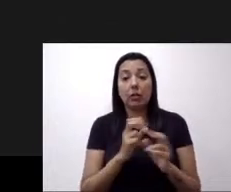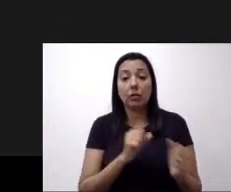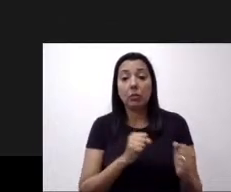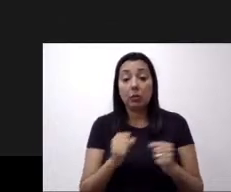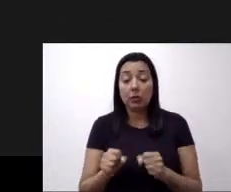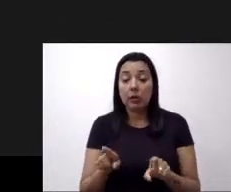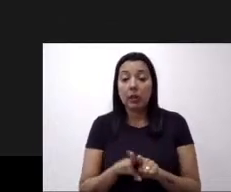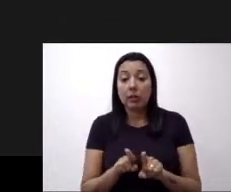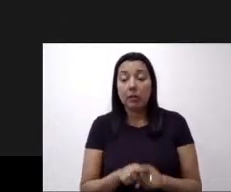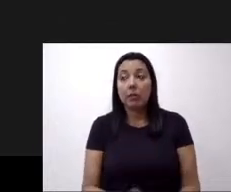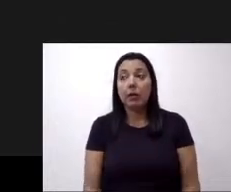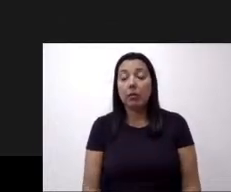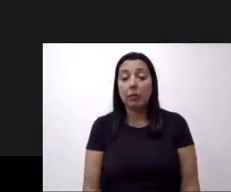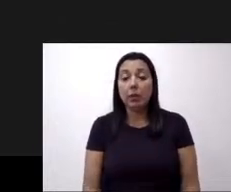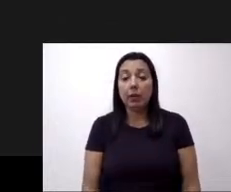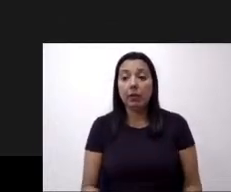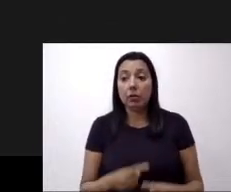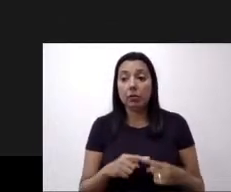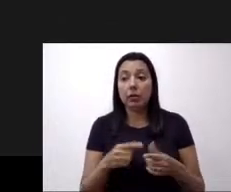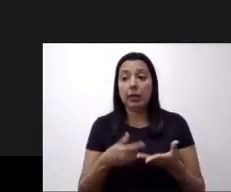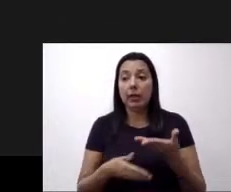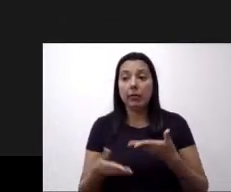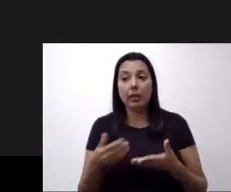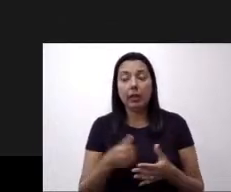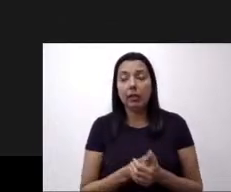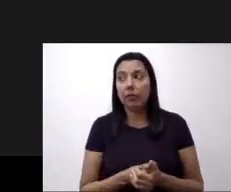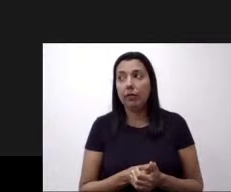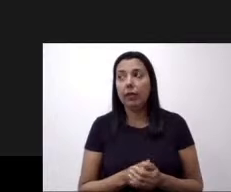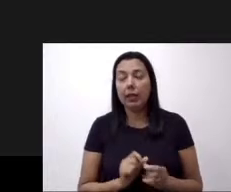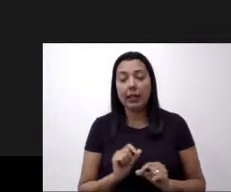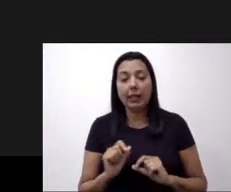So to come closer to the